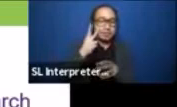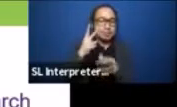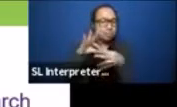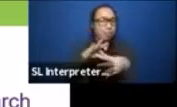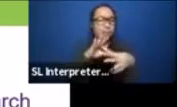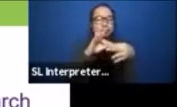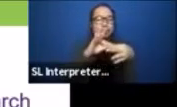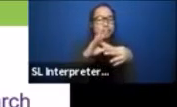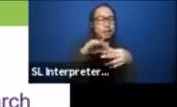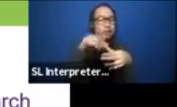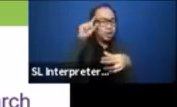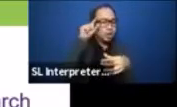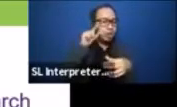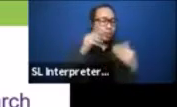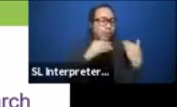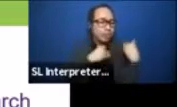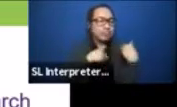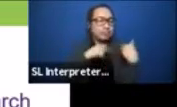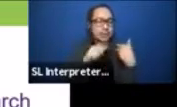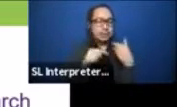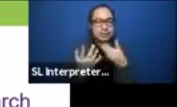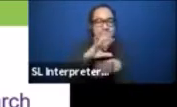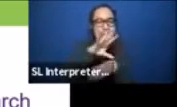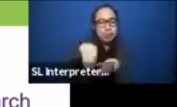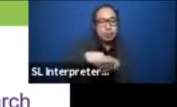we should include more and more men into,